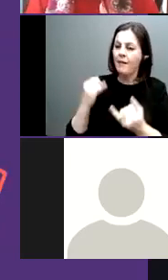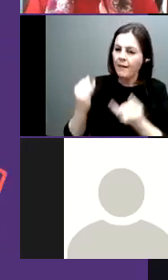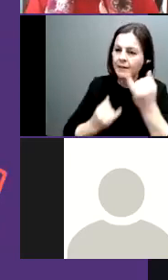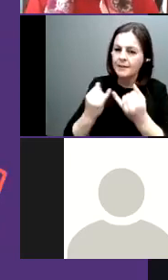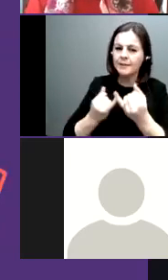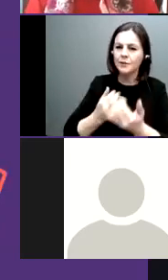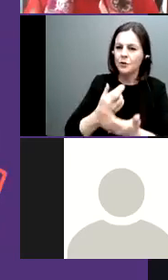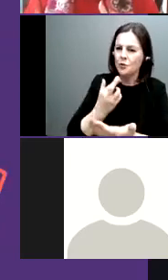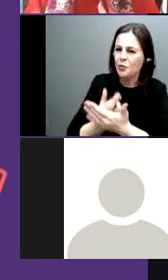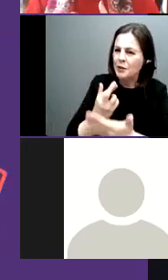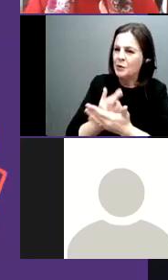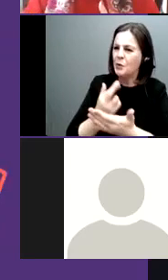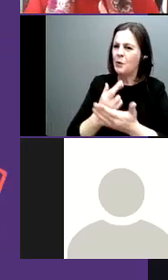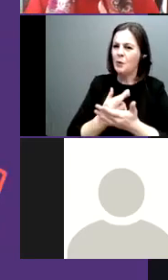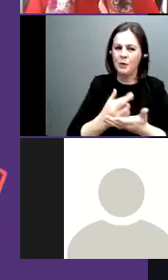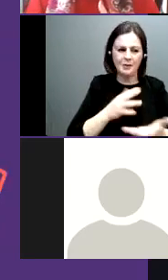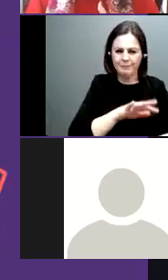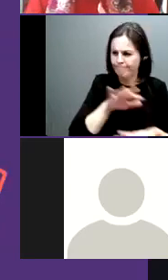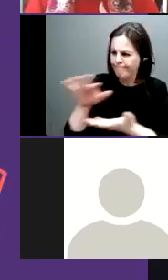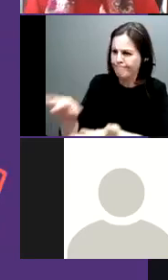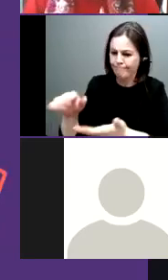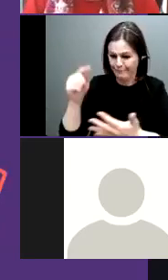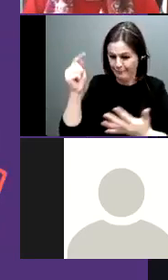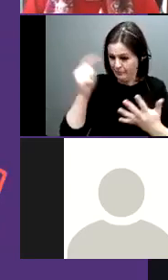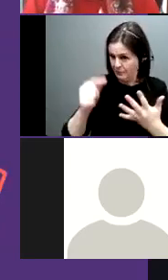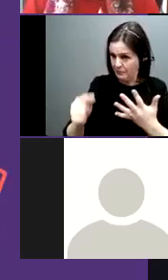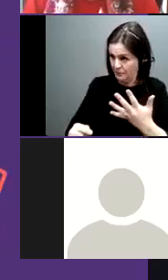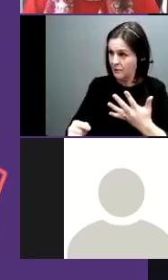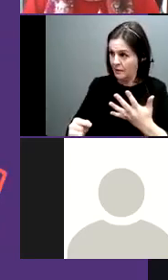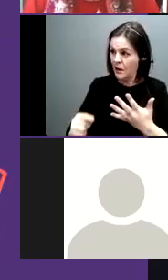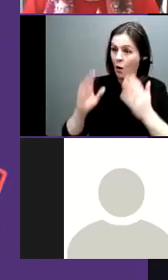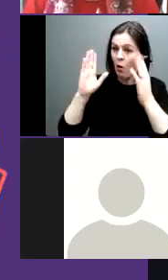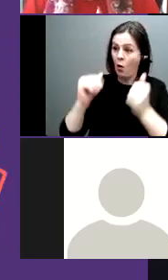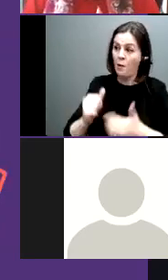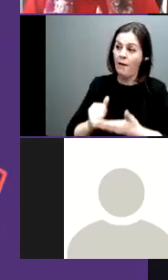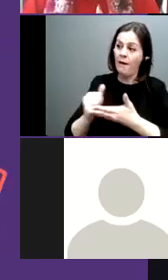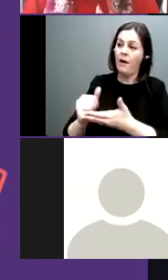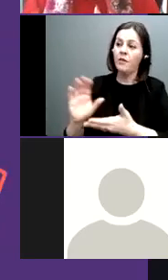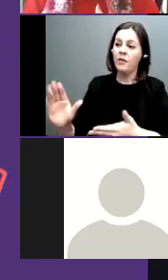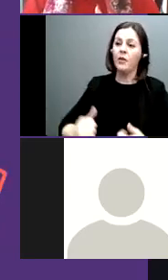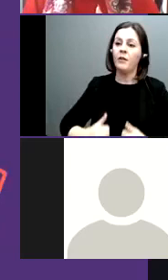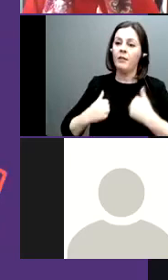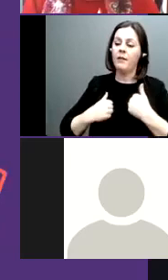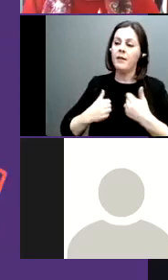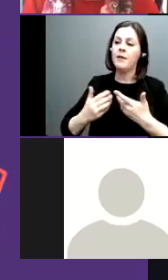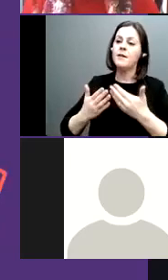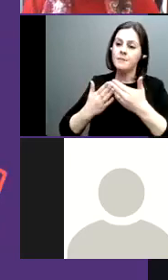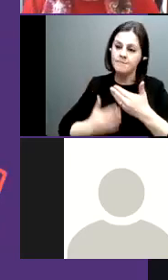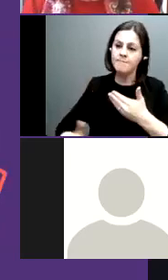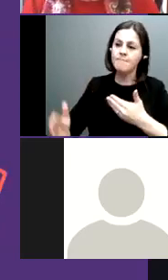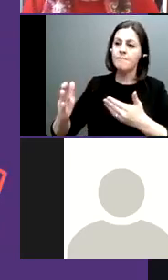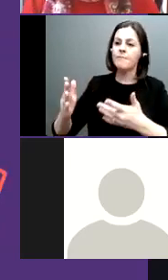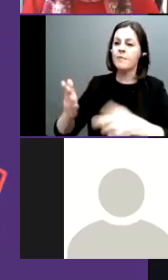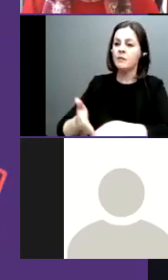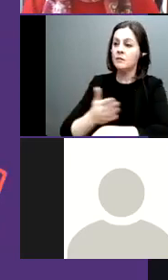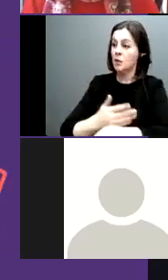ideas that will hopefully be helpful to them in their lives moving forward. We're not there to live their lives for them